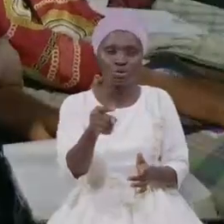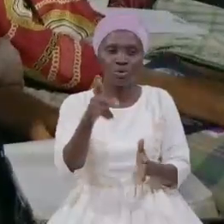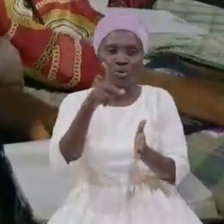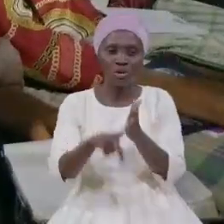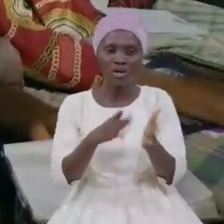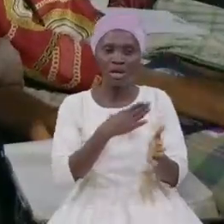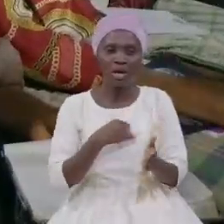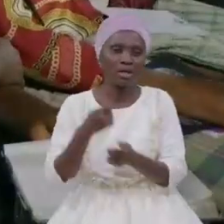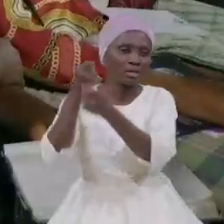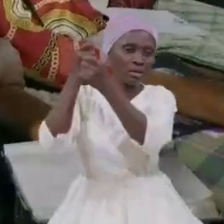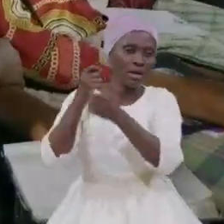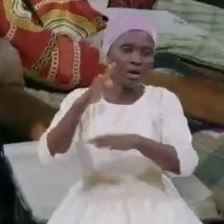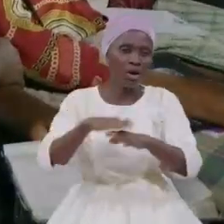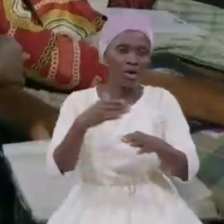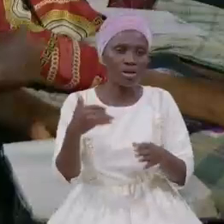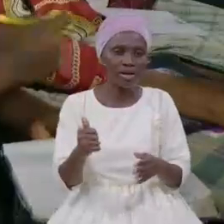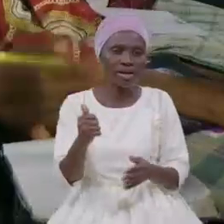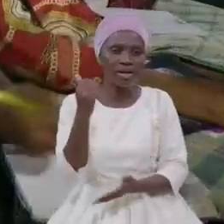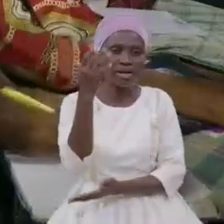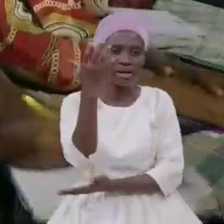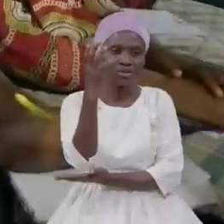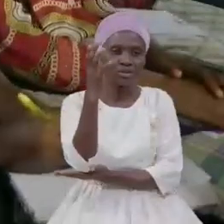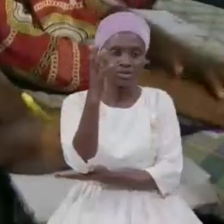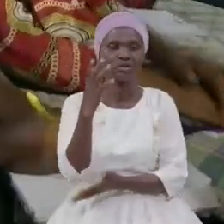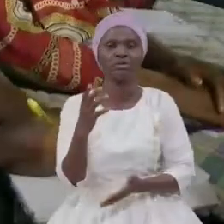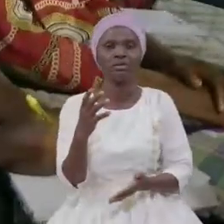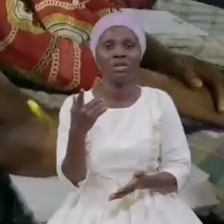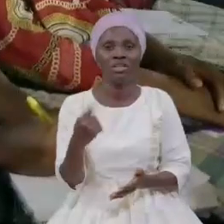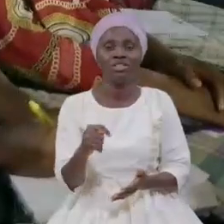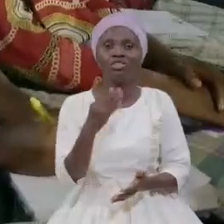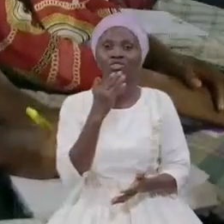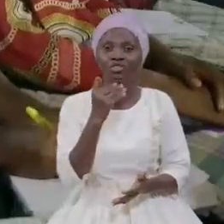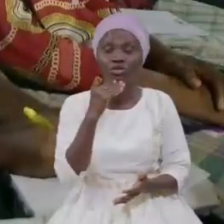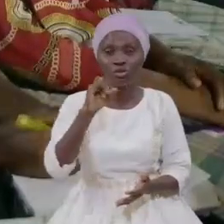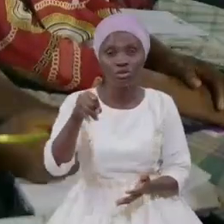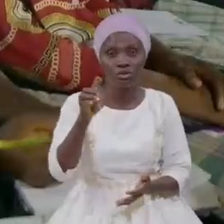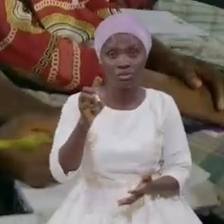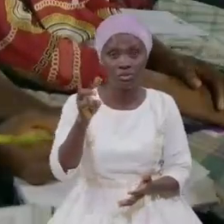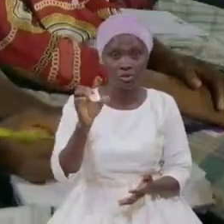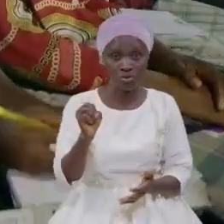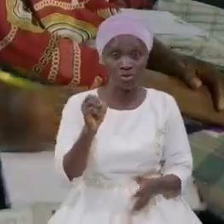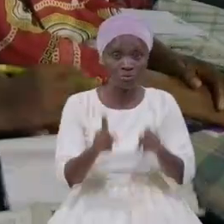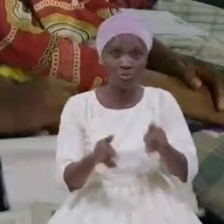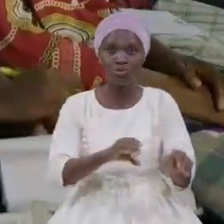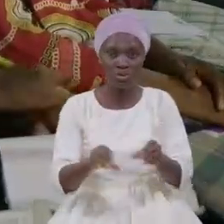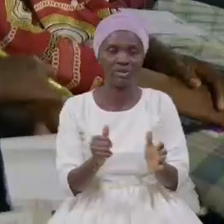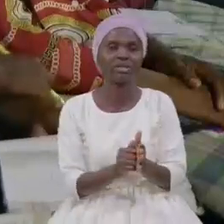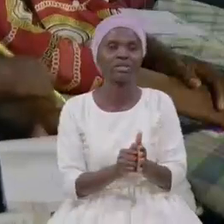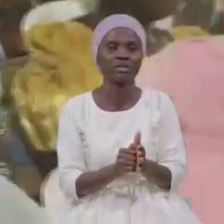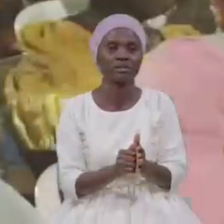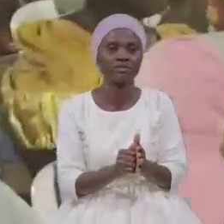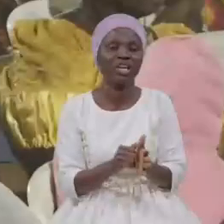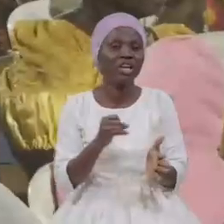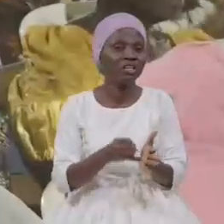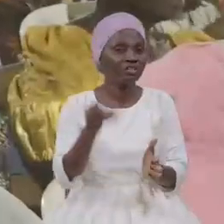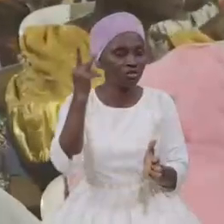that. But that was prophesied that Christ will die, that kind